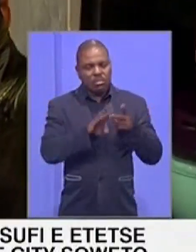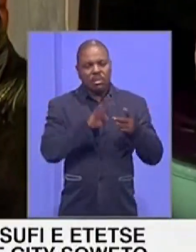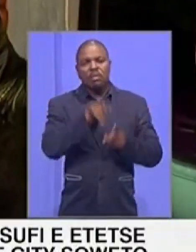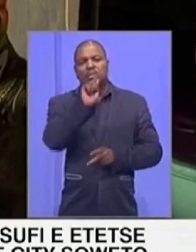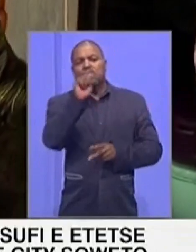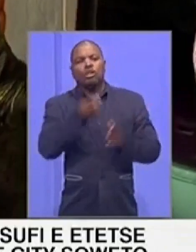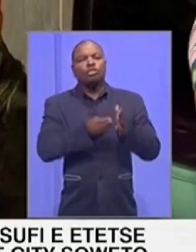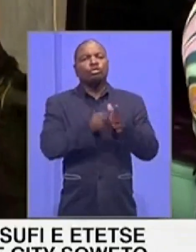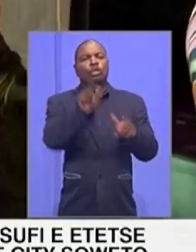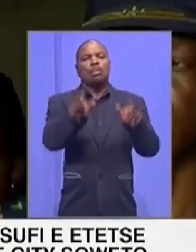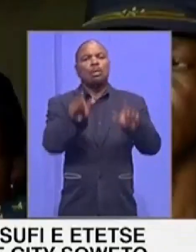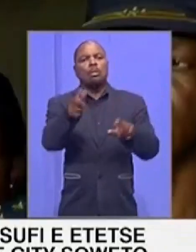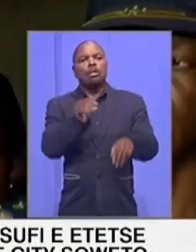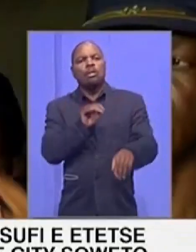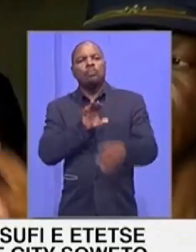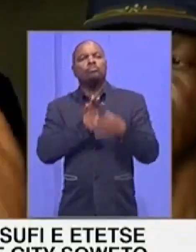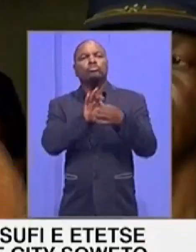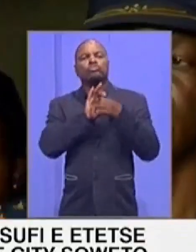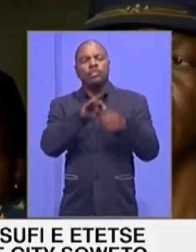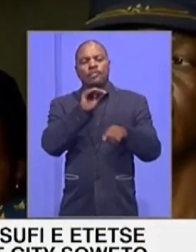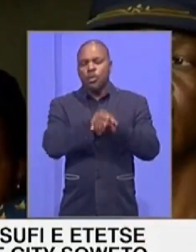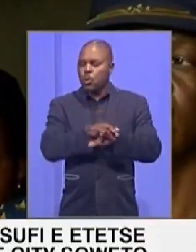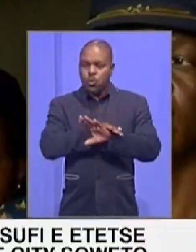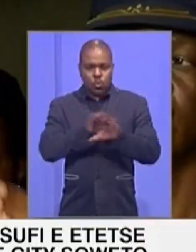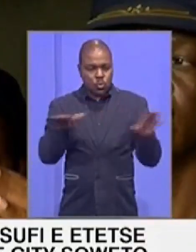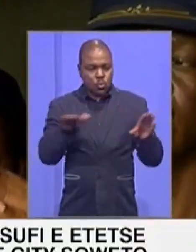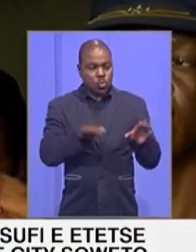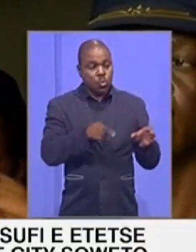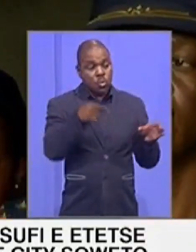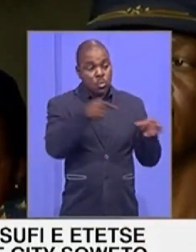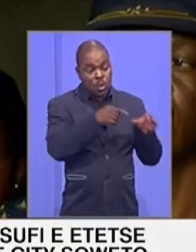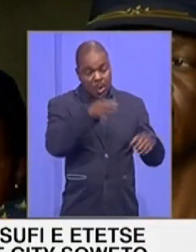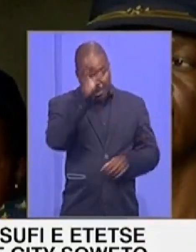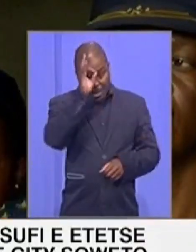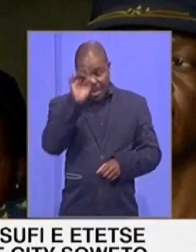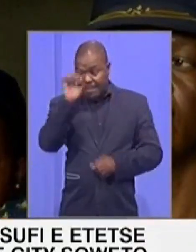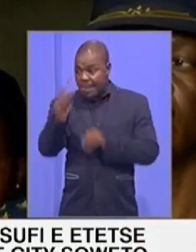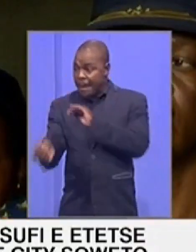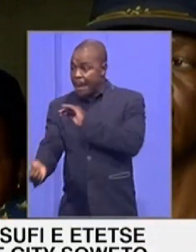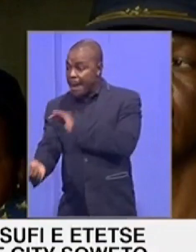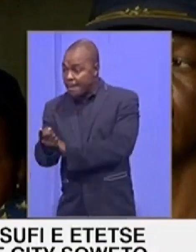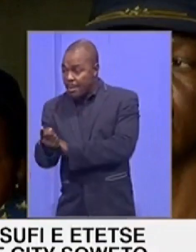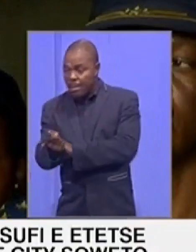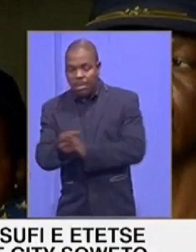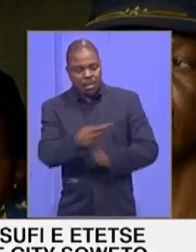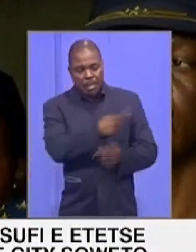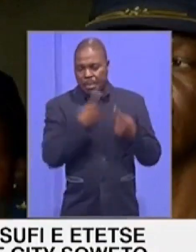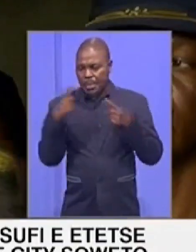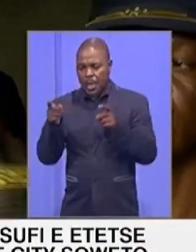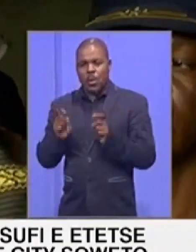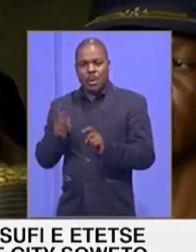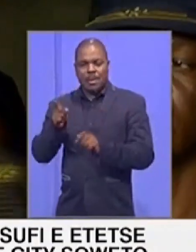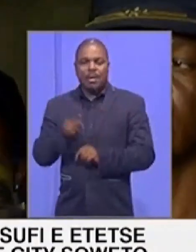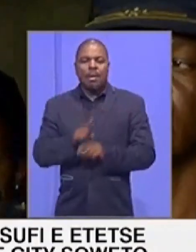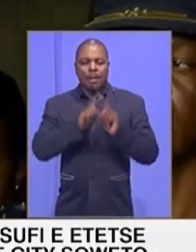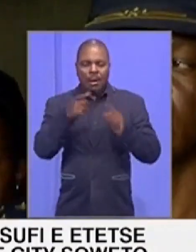not doing correct things in our communities, and they must respond urgently when they are required. What consoled